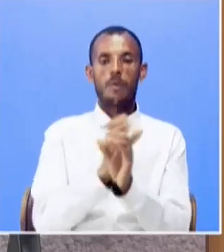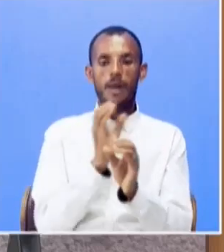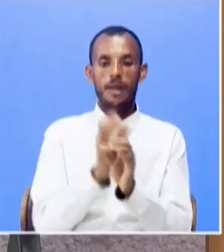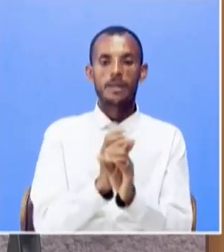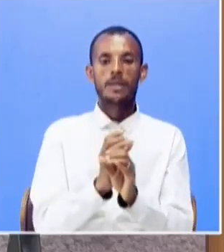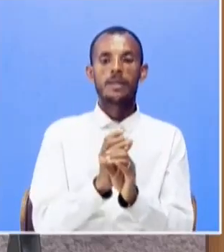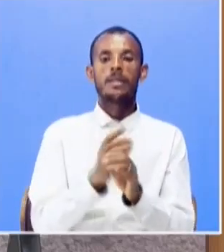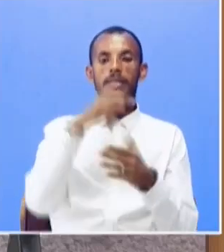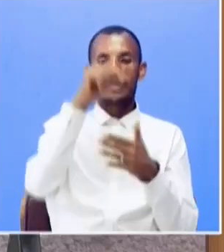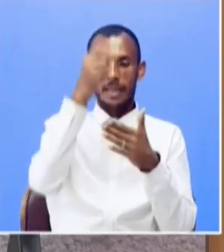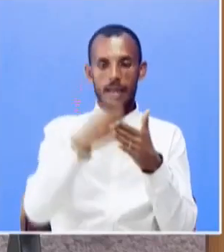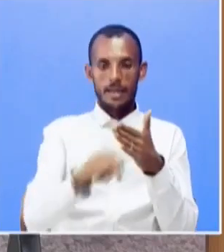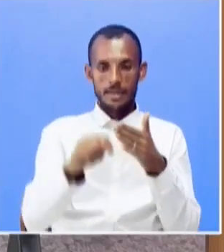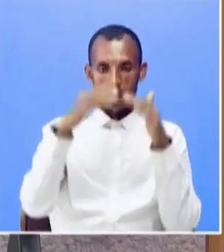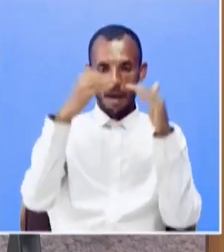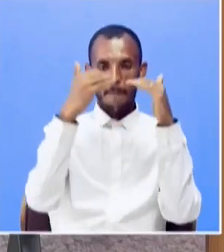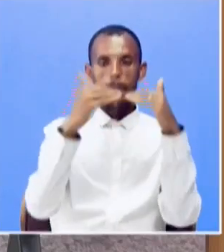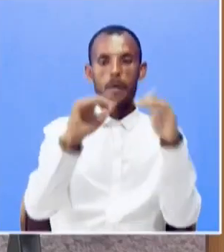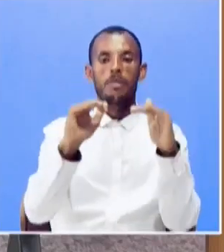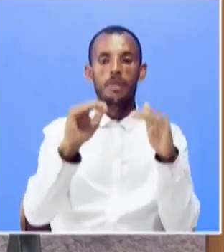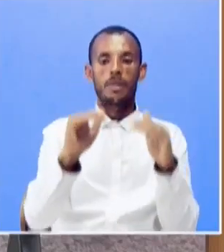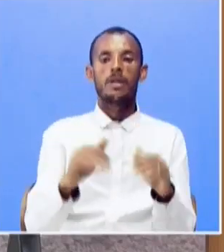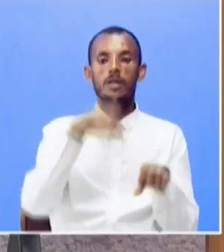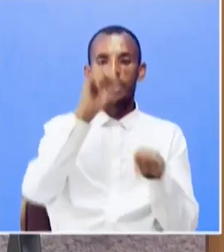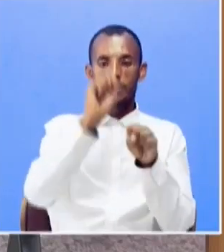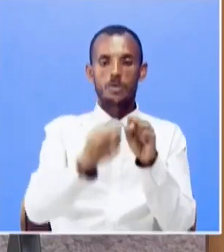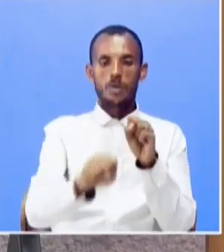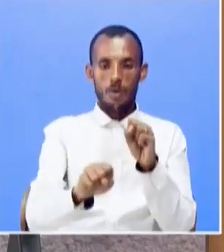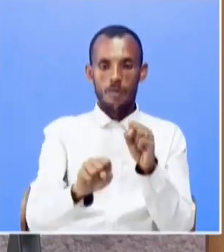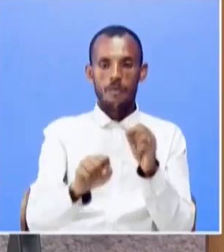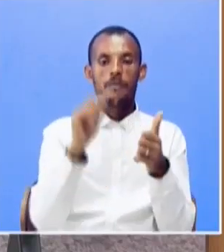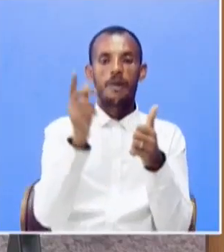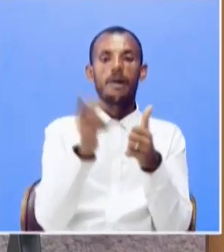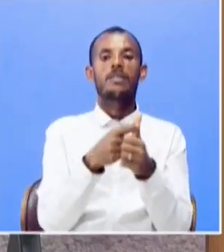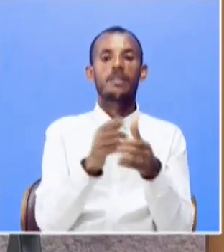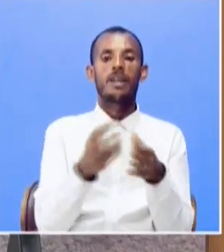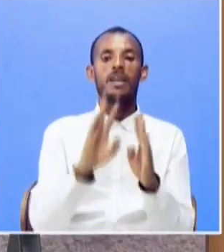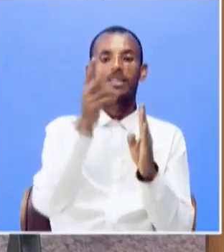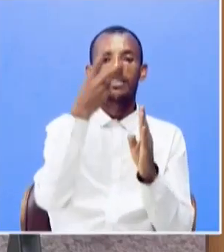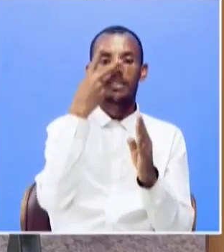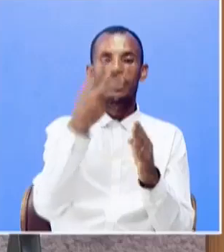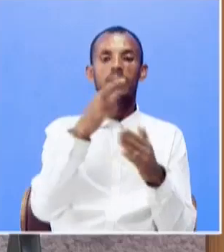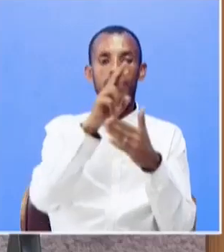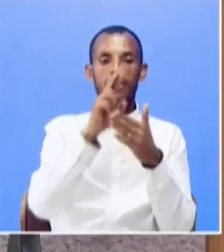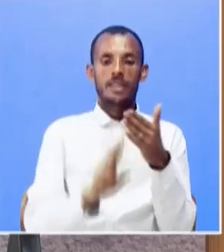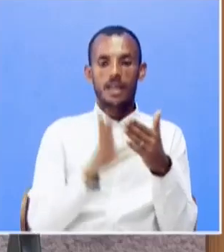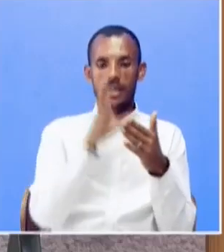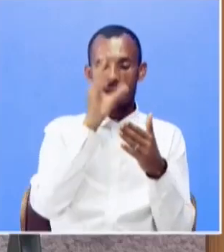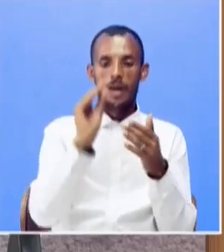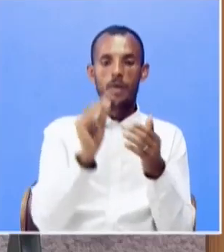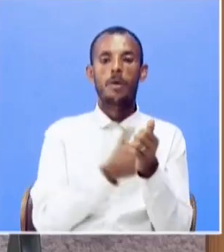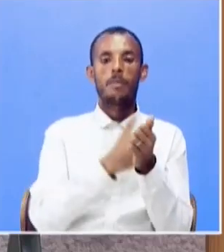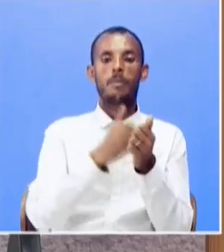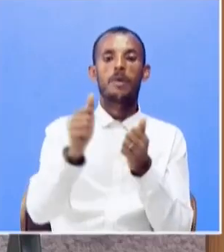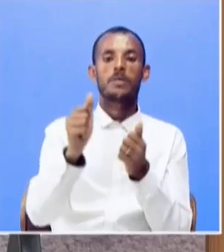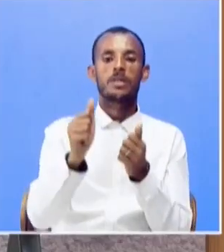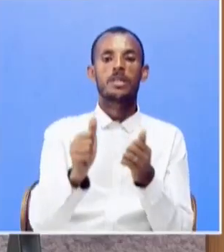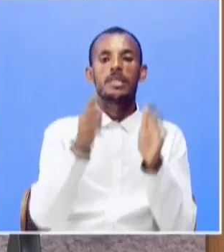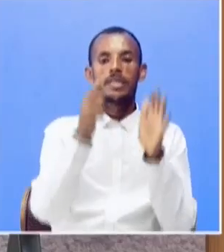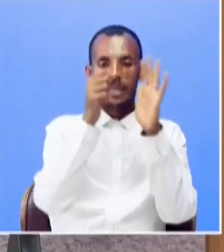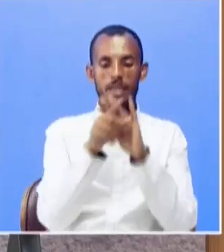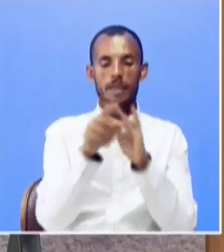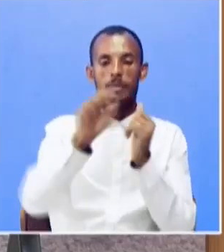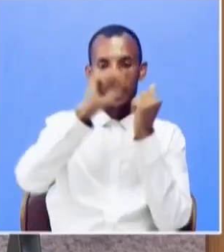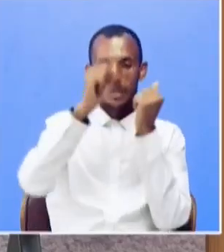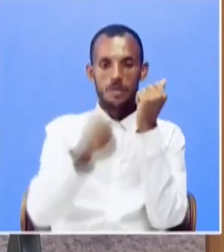tax amount. So, first let's see the rates and then we'll proceed to the example. According to